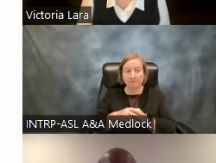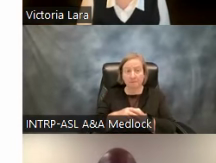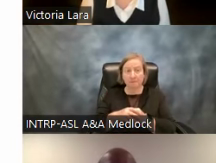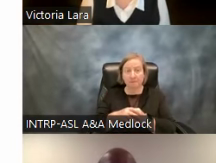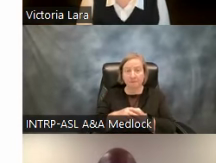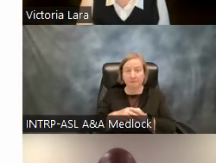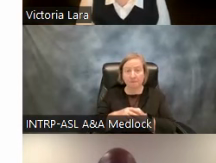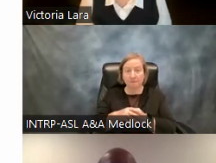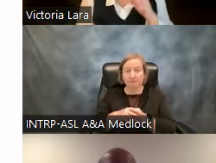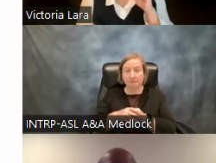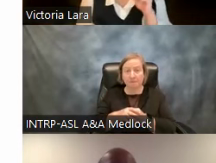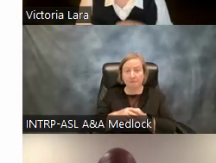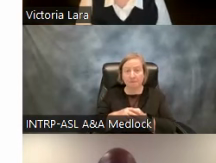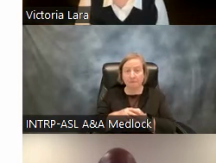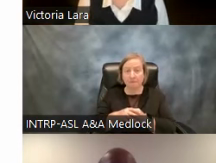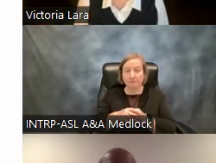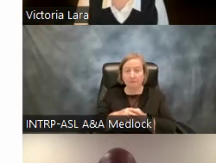about